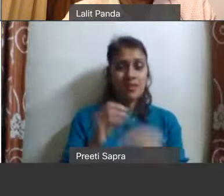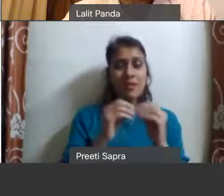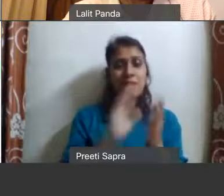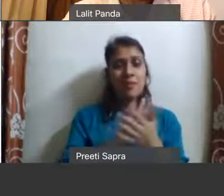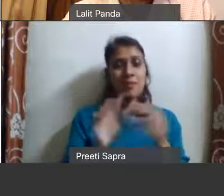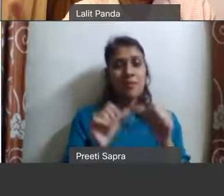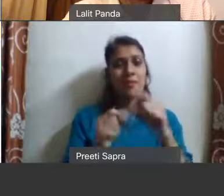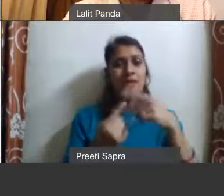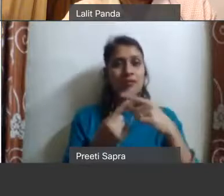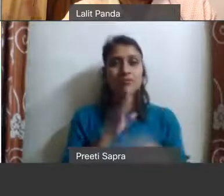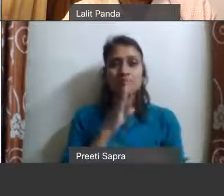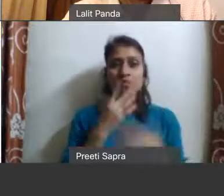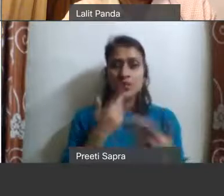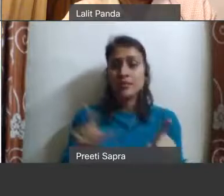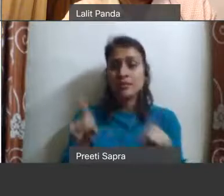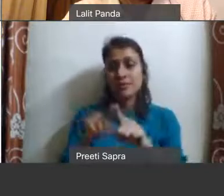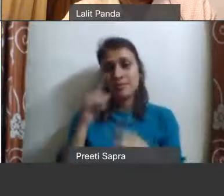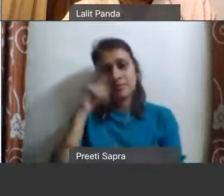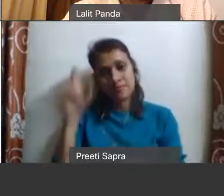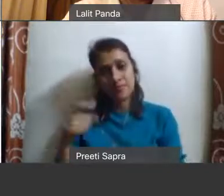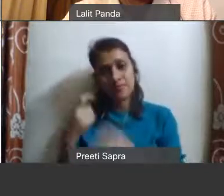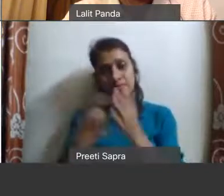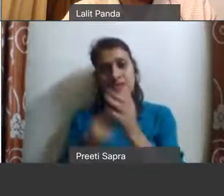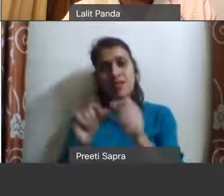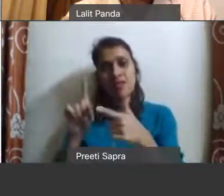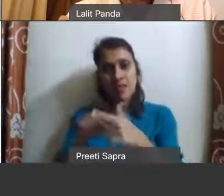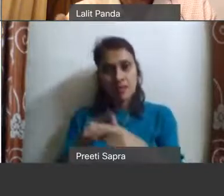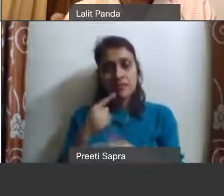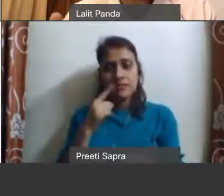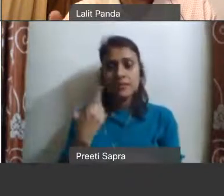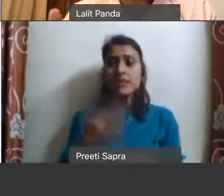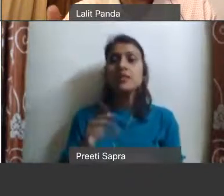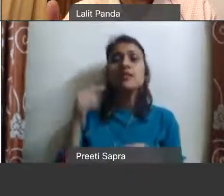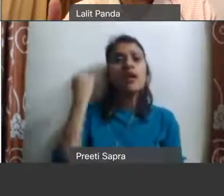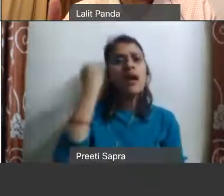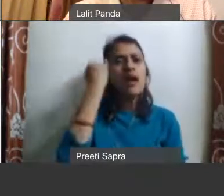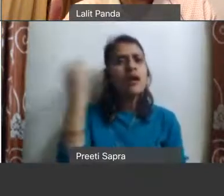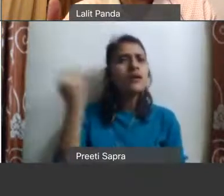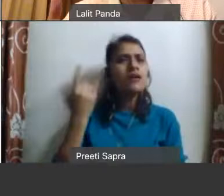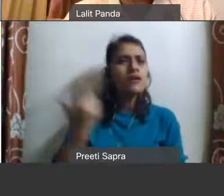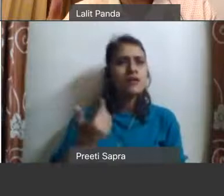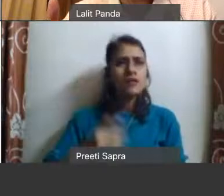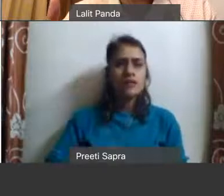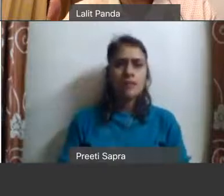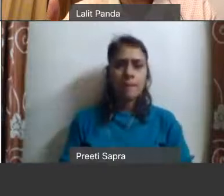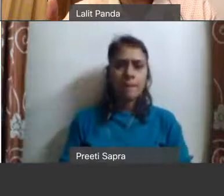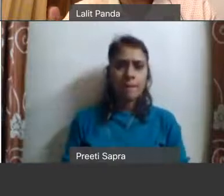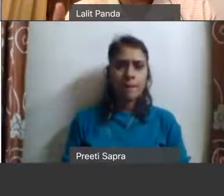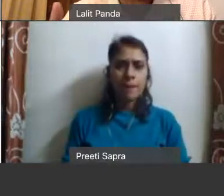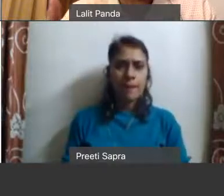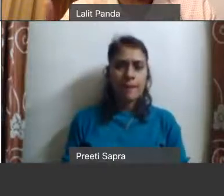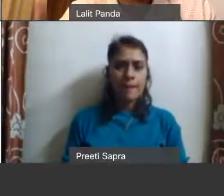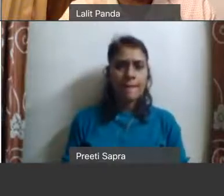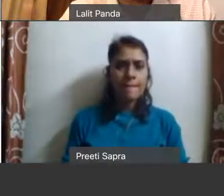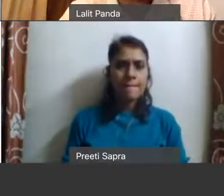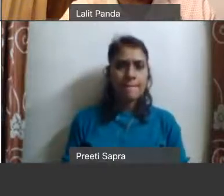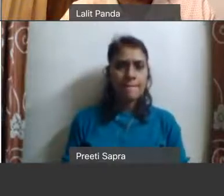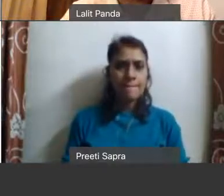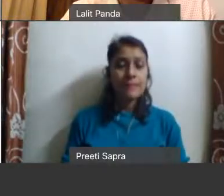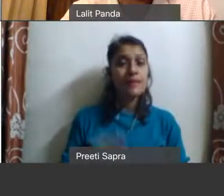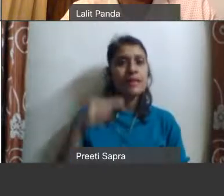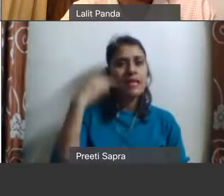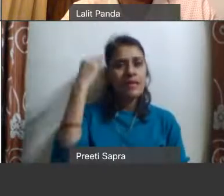you, Mr. Raj. This idea of there being a test like the